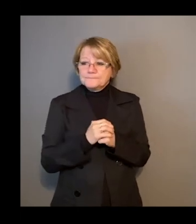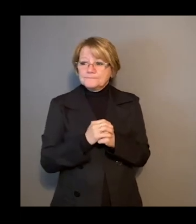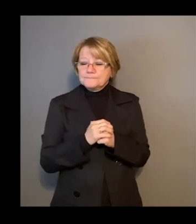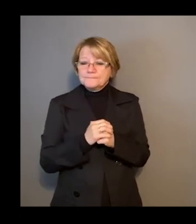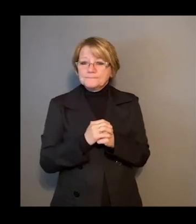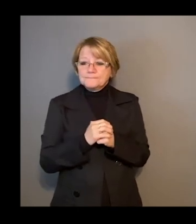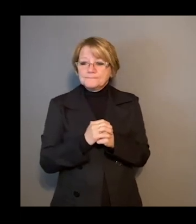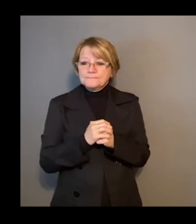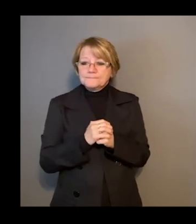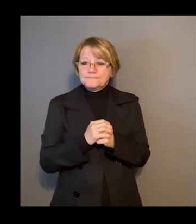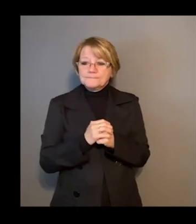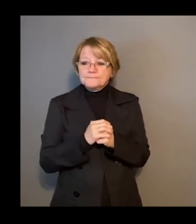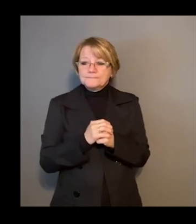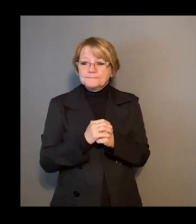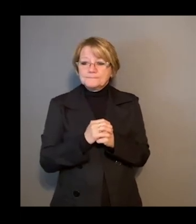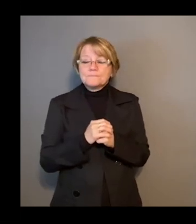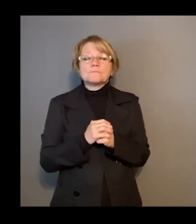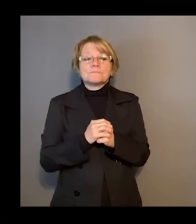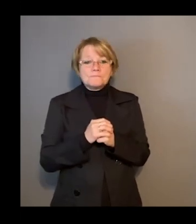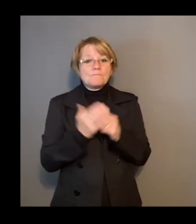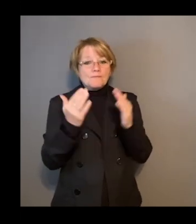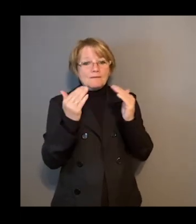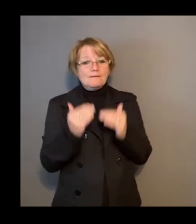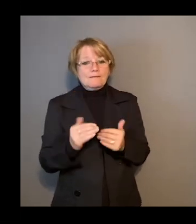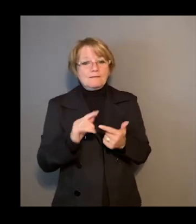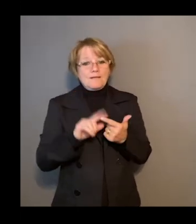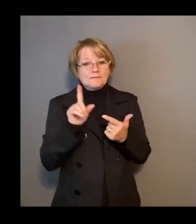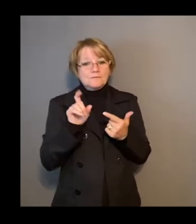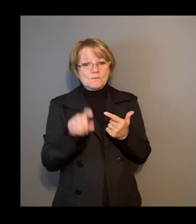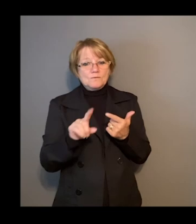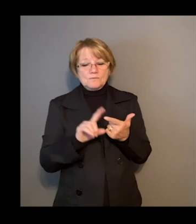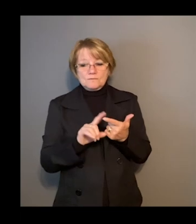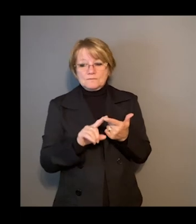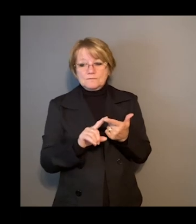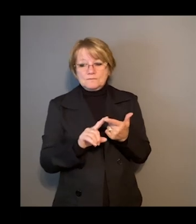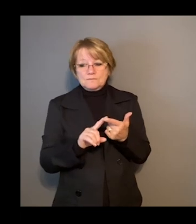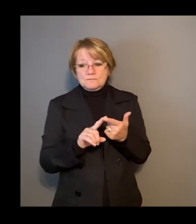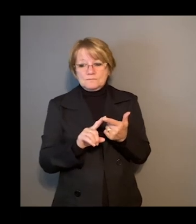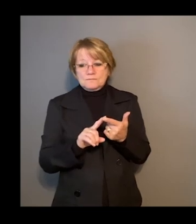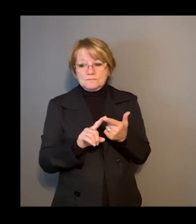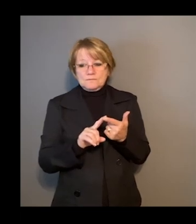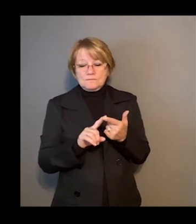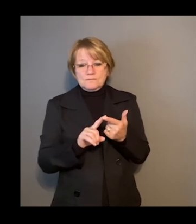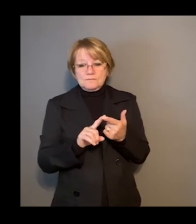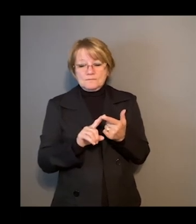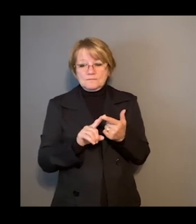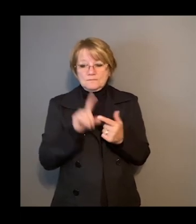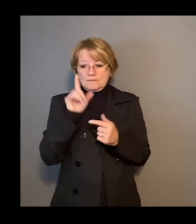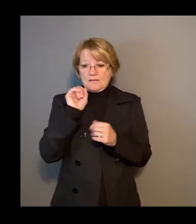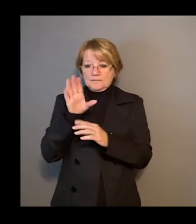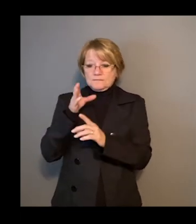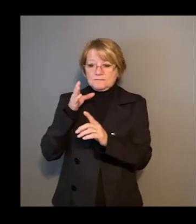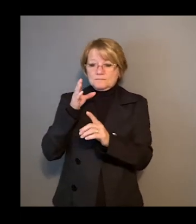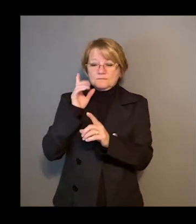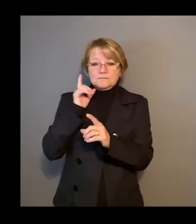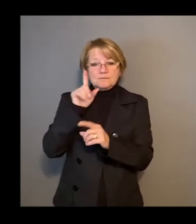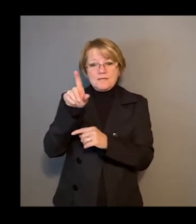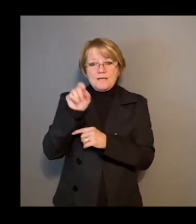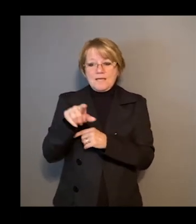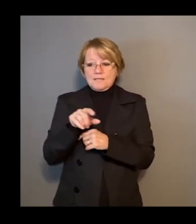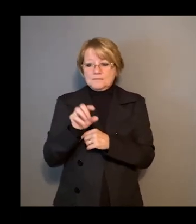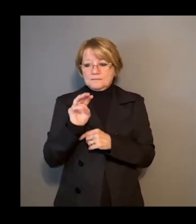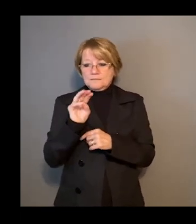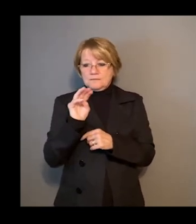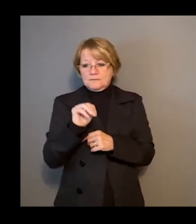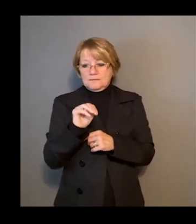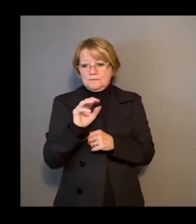All right, so I have the next question, and this one is actually directed to you, Malik, Malik Charles. And